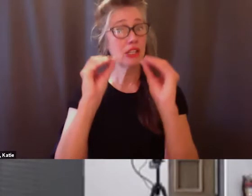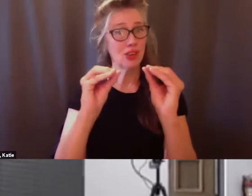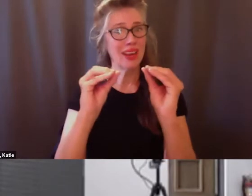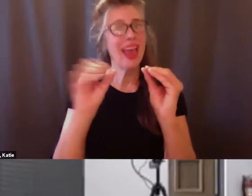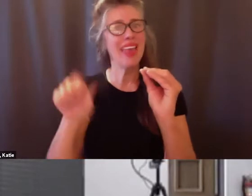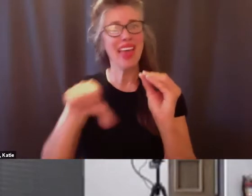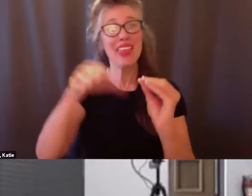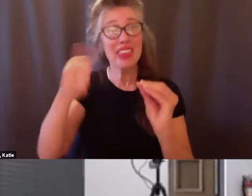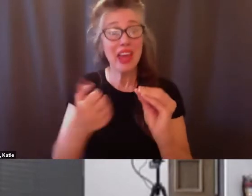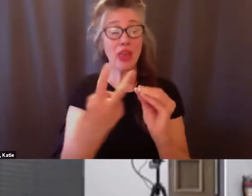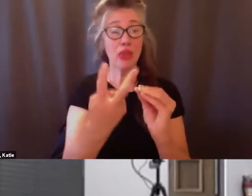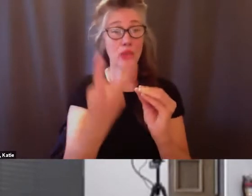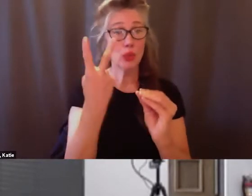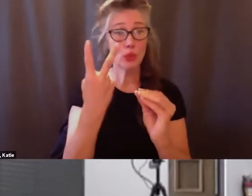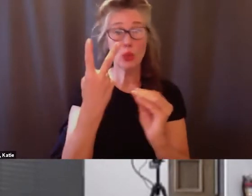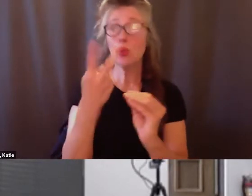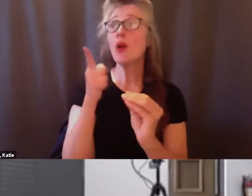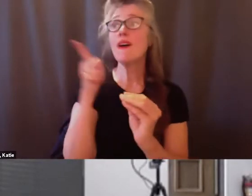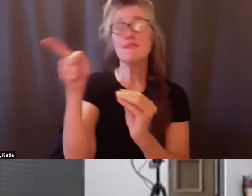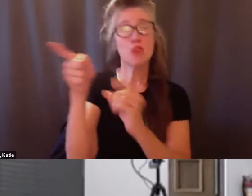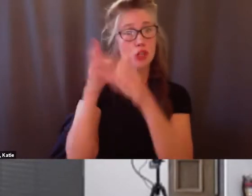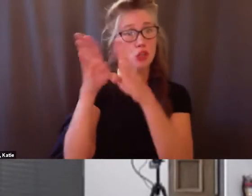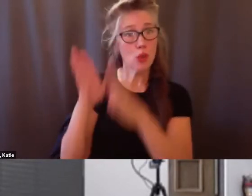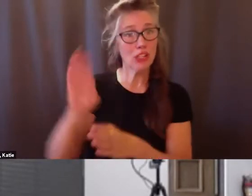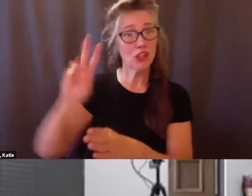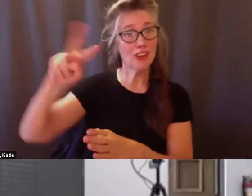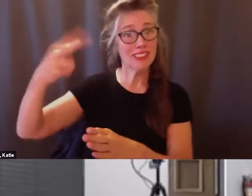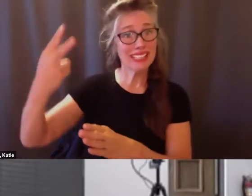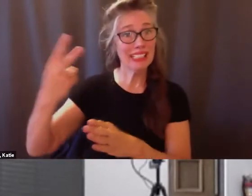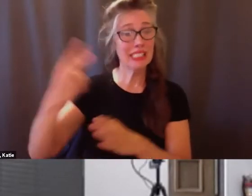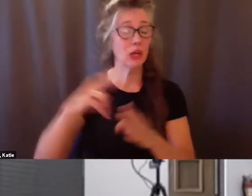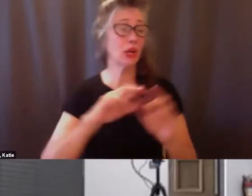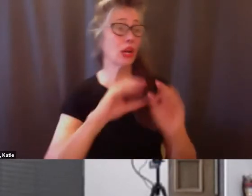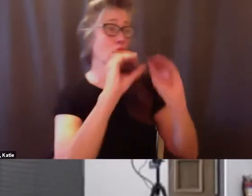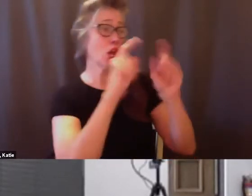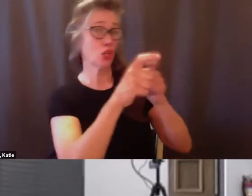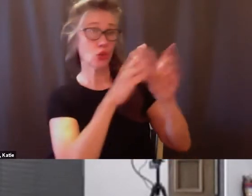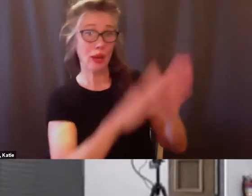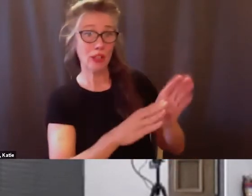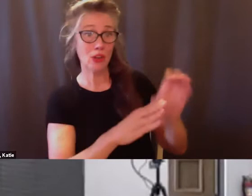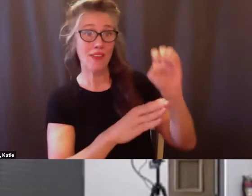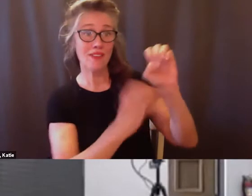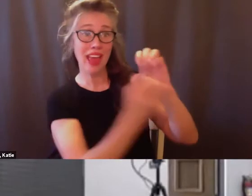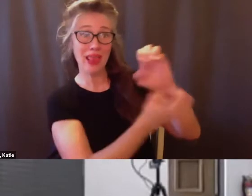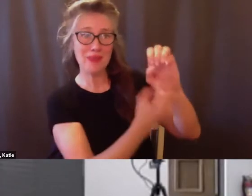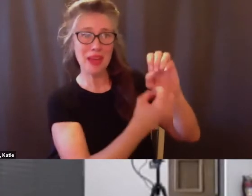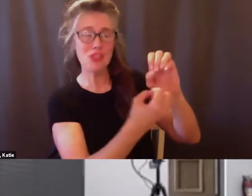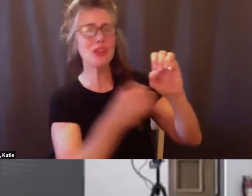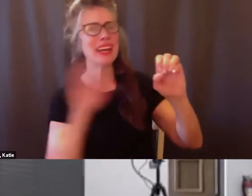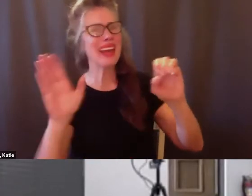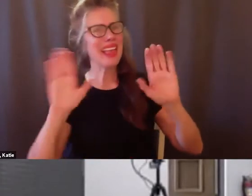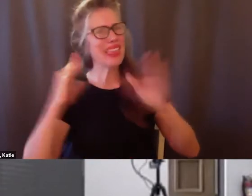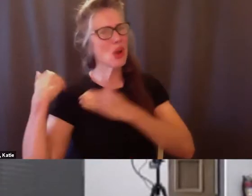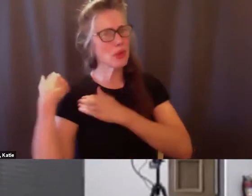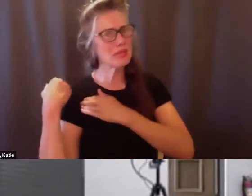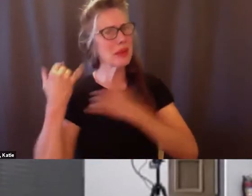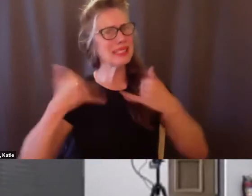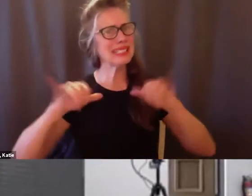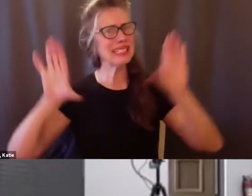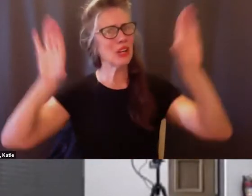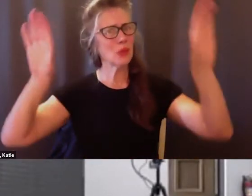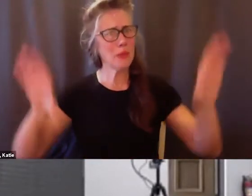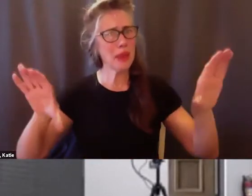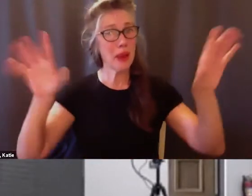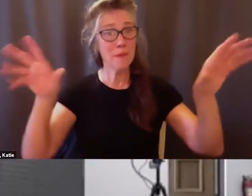job descriptions, director of secondary, director of elementary, and that's where the restructure of Ed Services comes in. We have to take a look at all the positions in